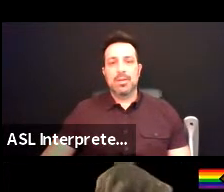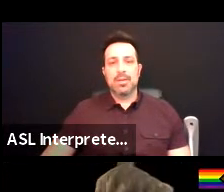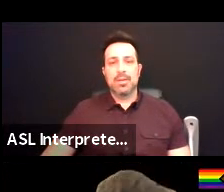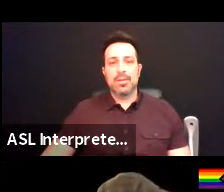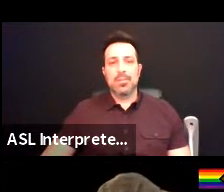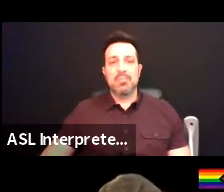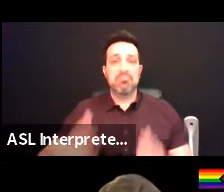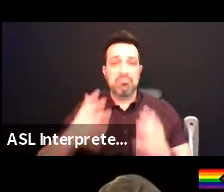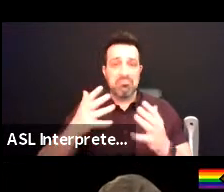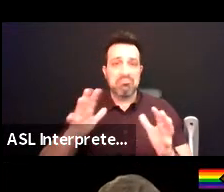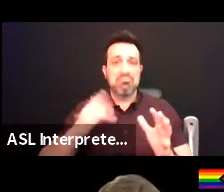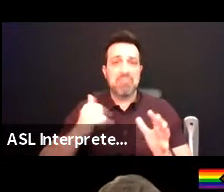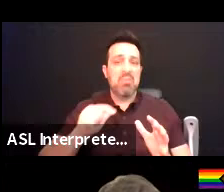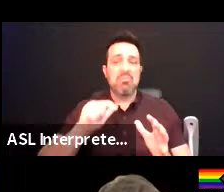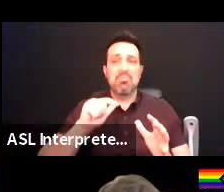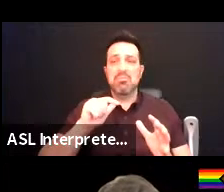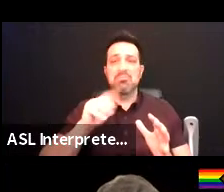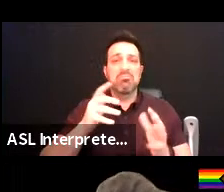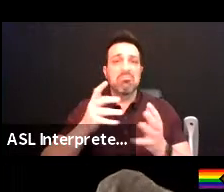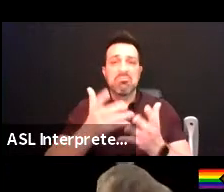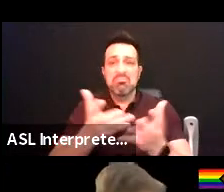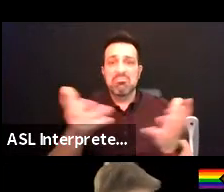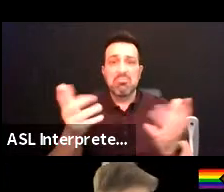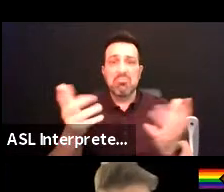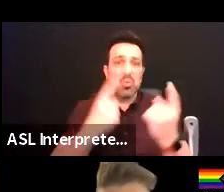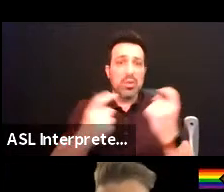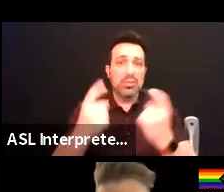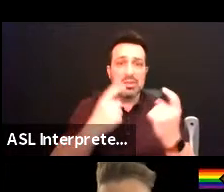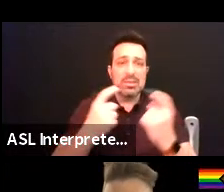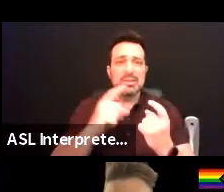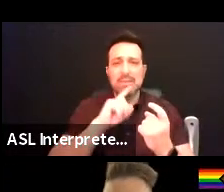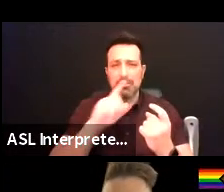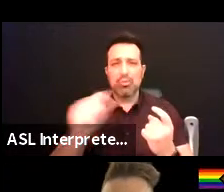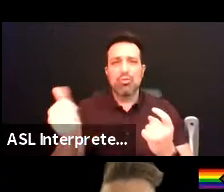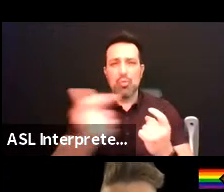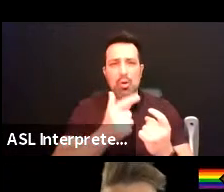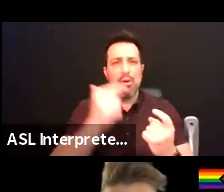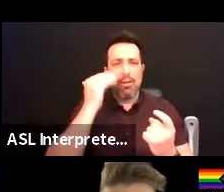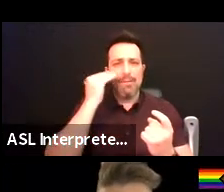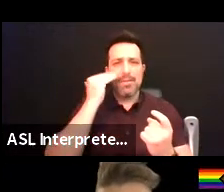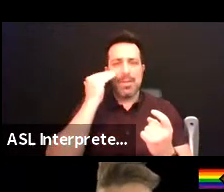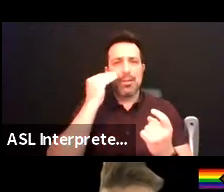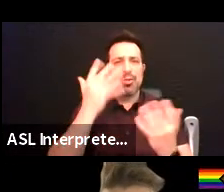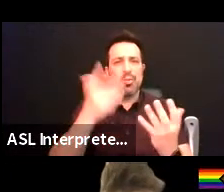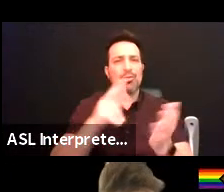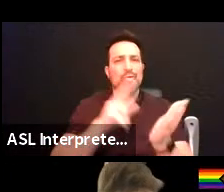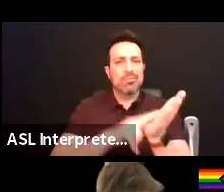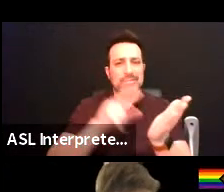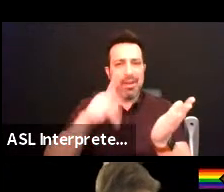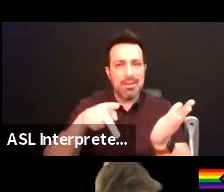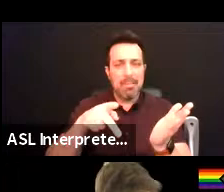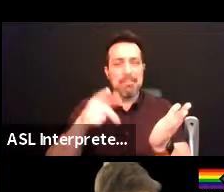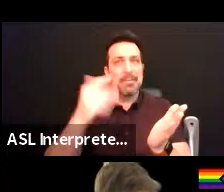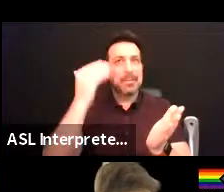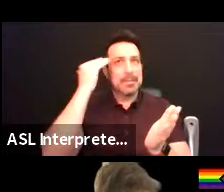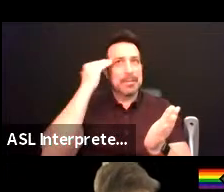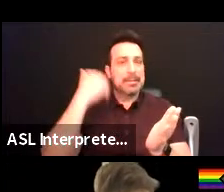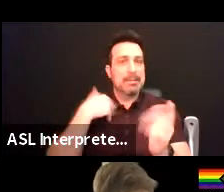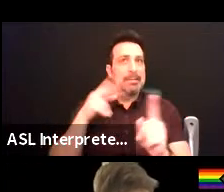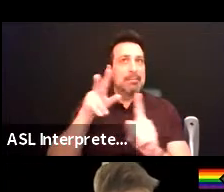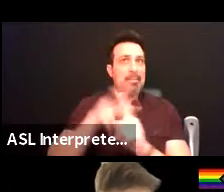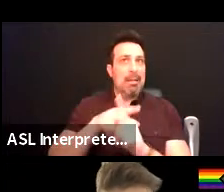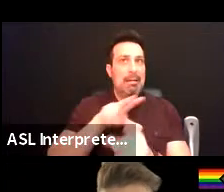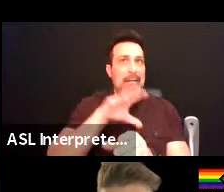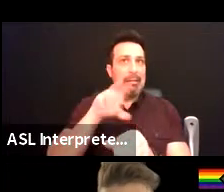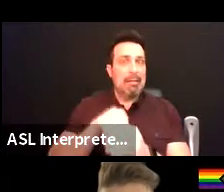think I want to open it up for questions. I'm sure that you all are very familiar with what you signed up, what you applied to be a part